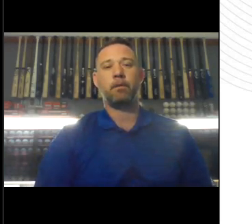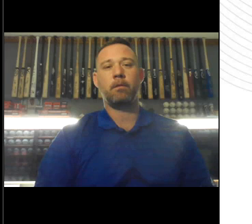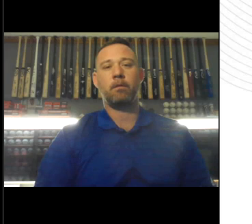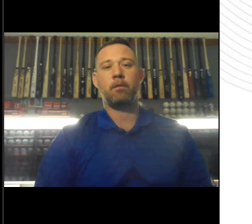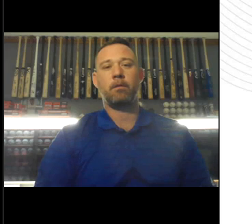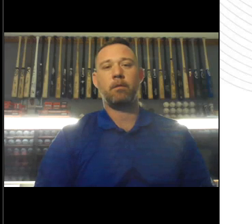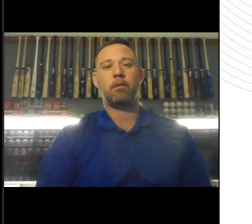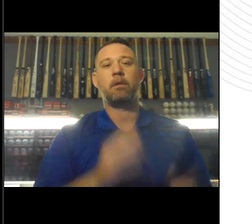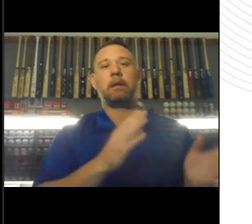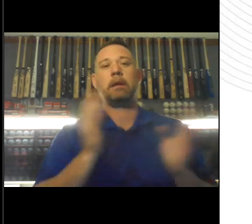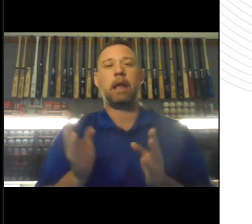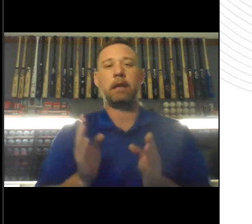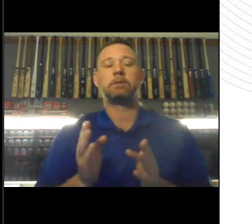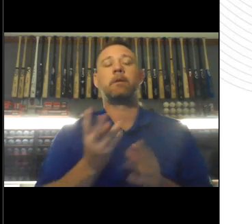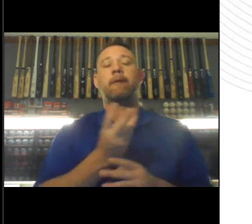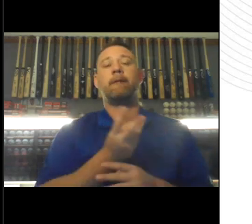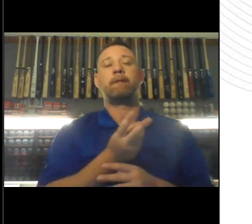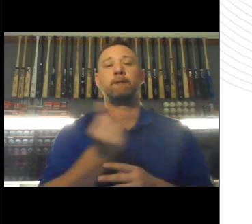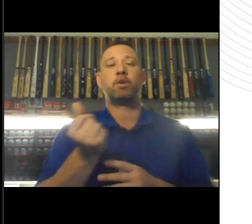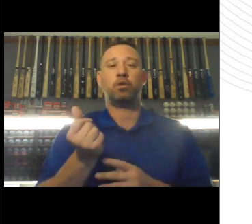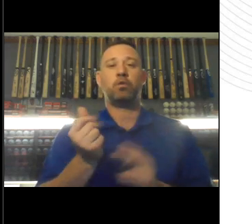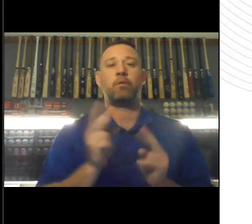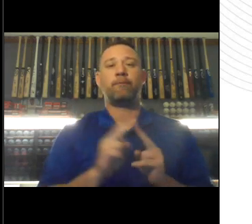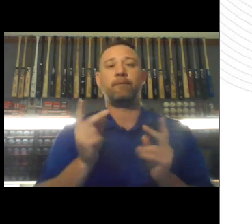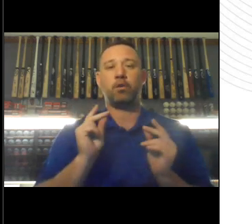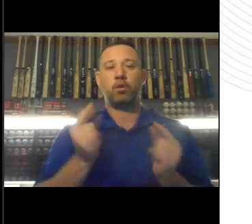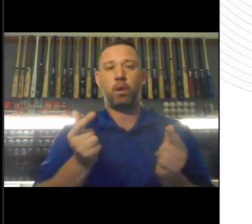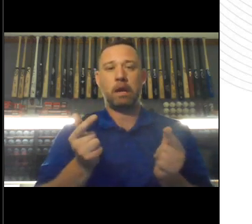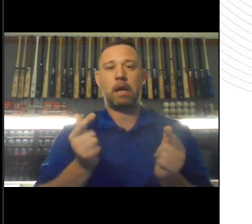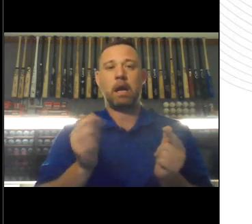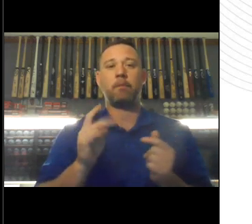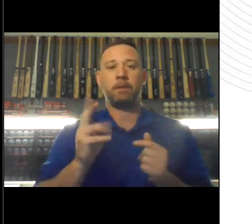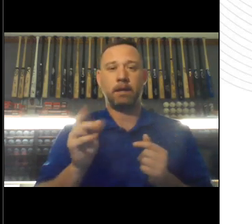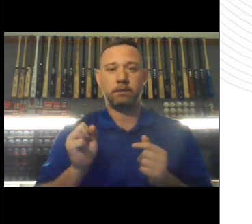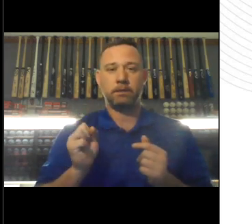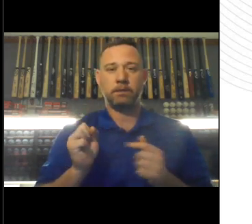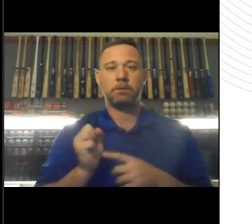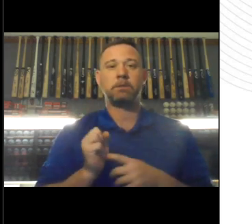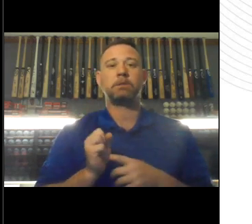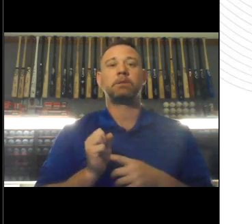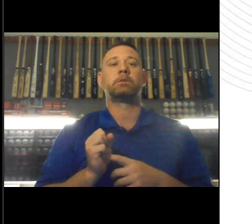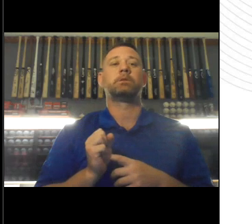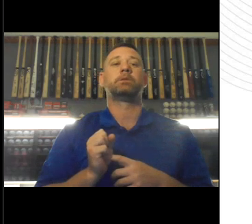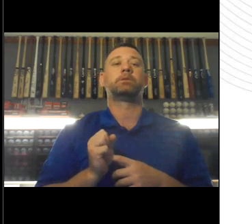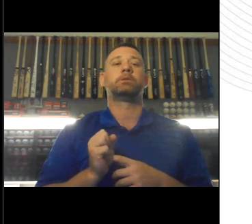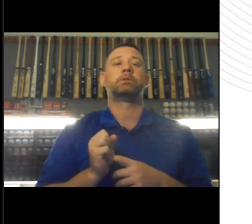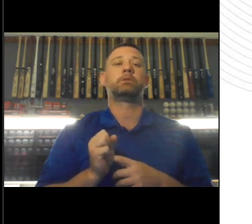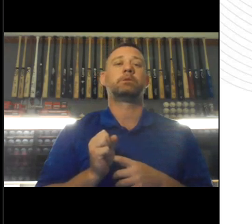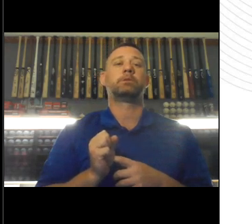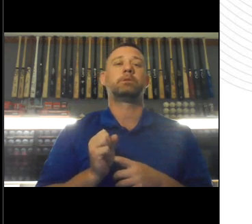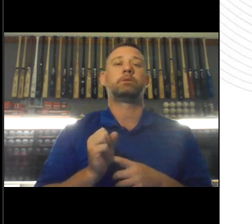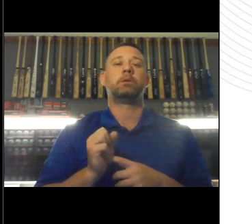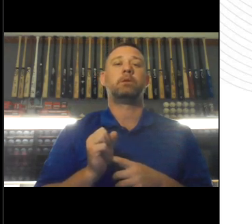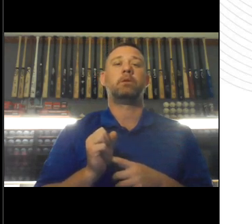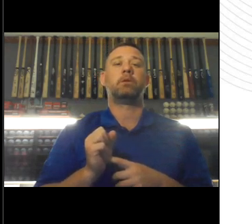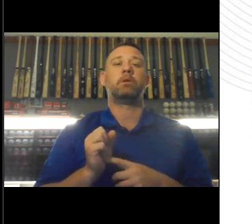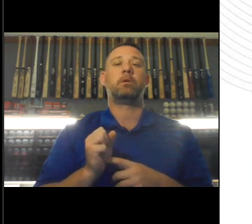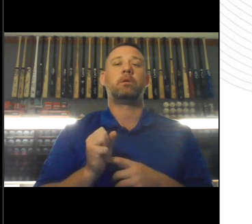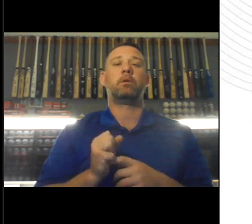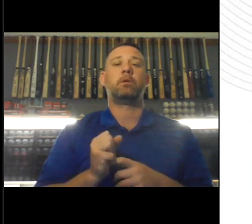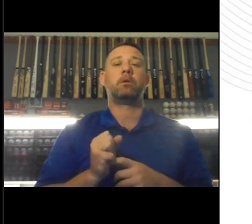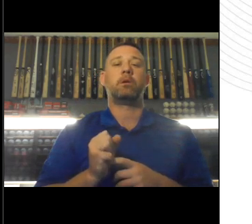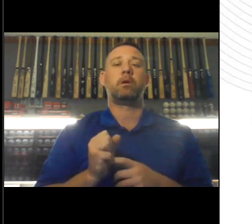Next, just a few very quick updates on personnel changes at the highest levels at Caltrans. First, I